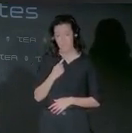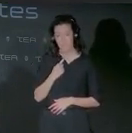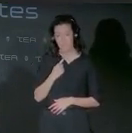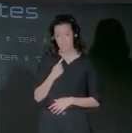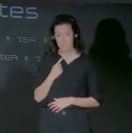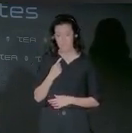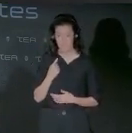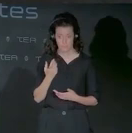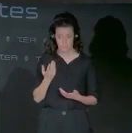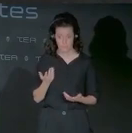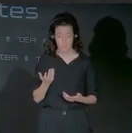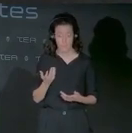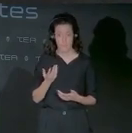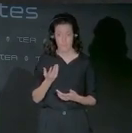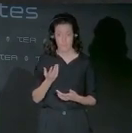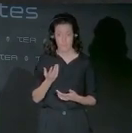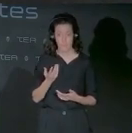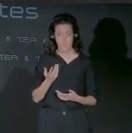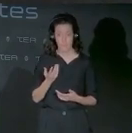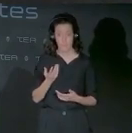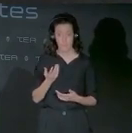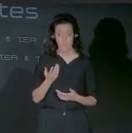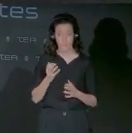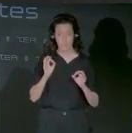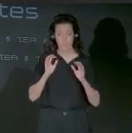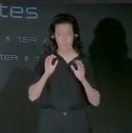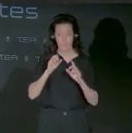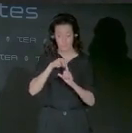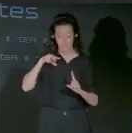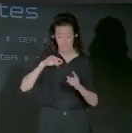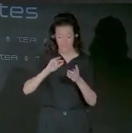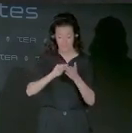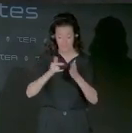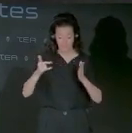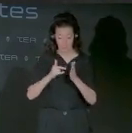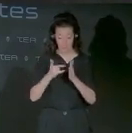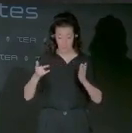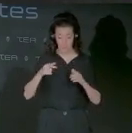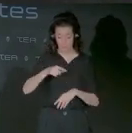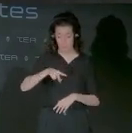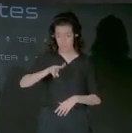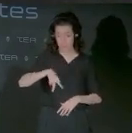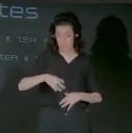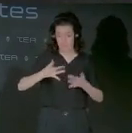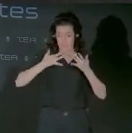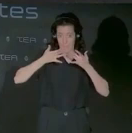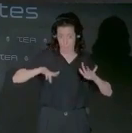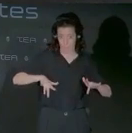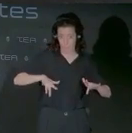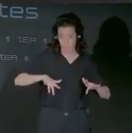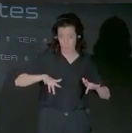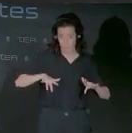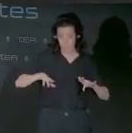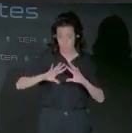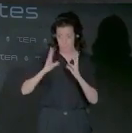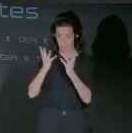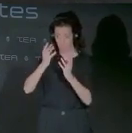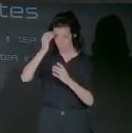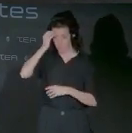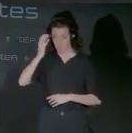technology neutral, it will also work for these virtual worlds. And I thought that that's quite a healthy approach at the moment where we are